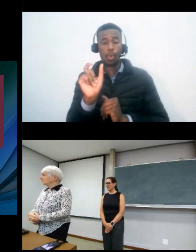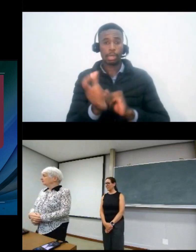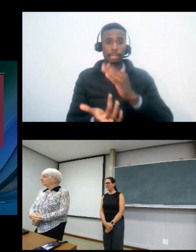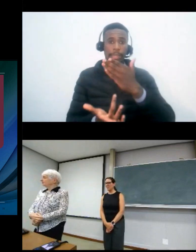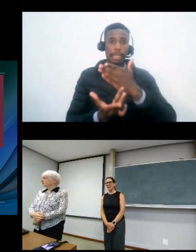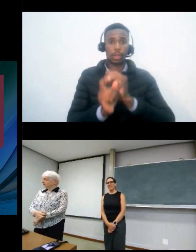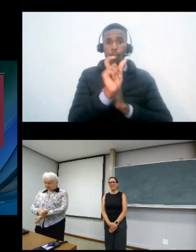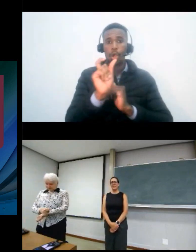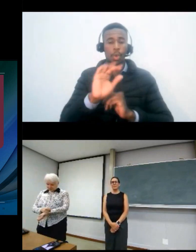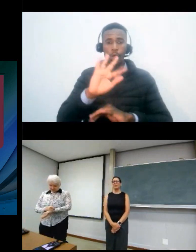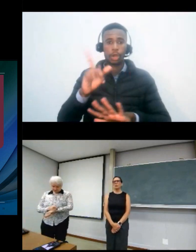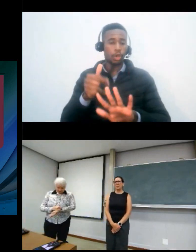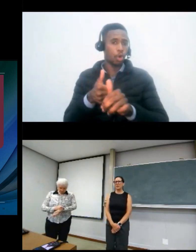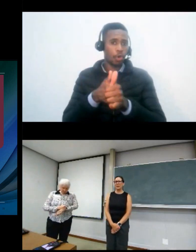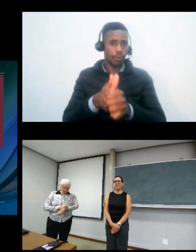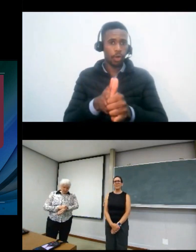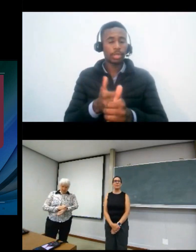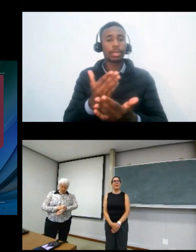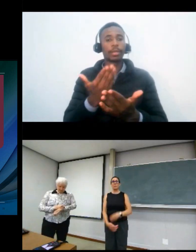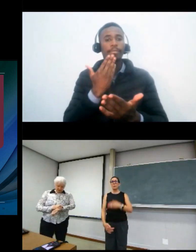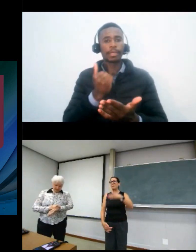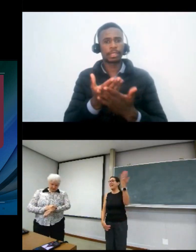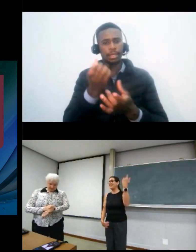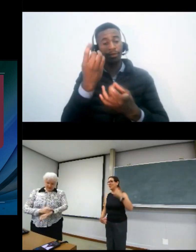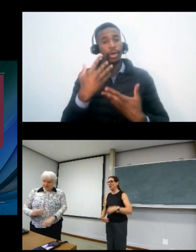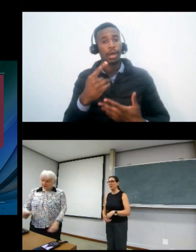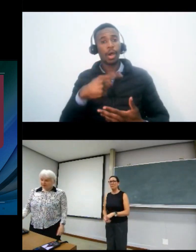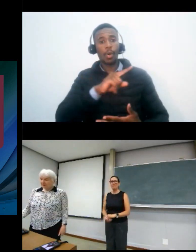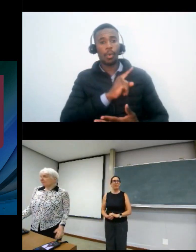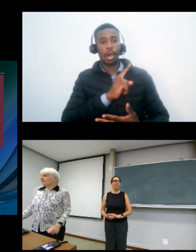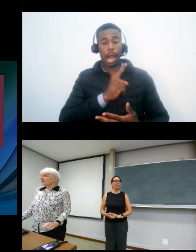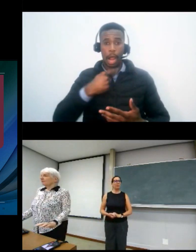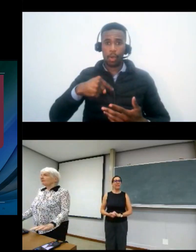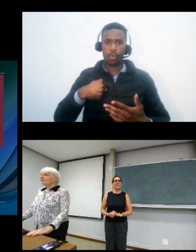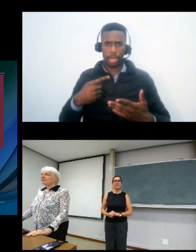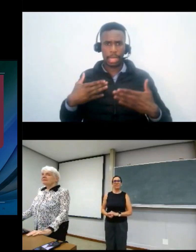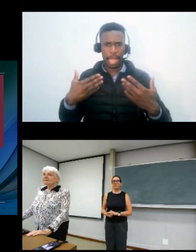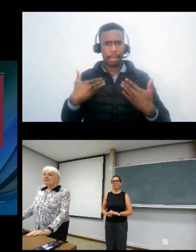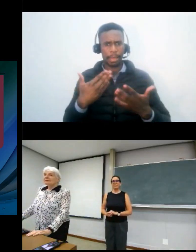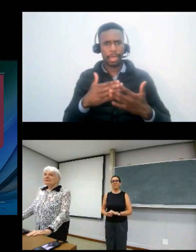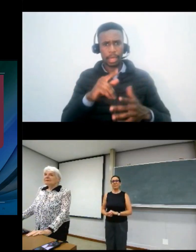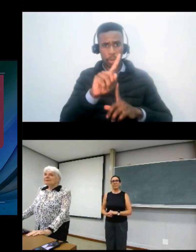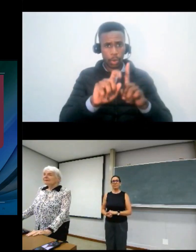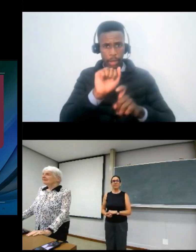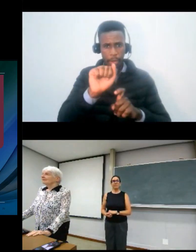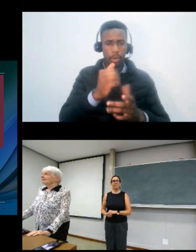questions Absolutely. about the data, about what we're doing, and about what we plan to do. Yeah.